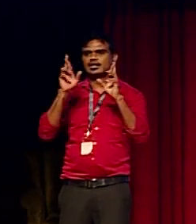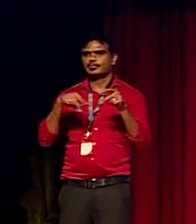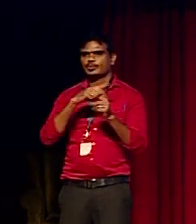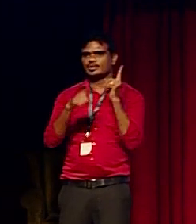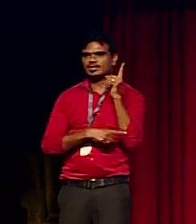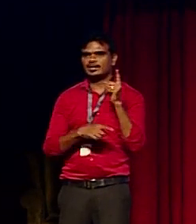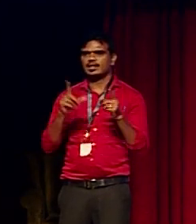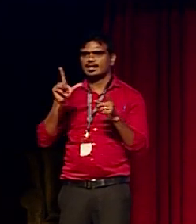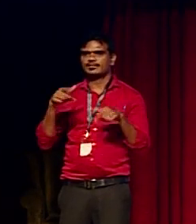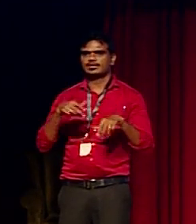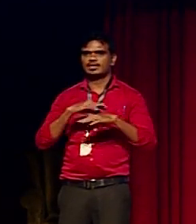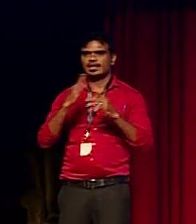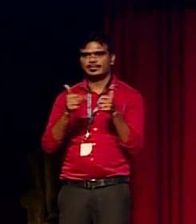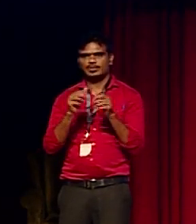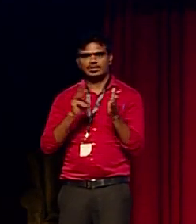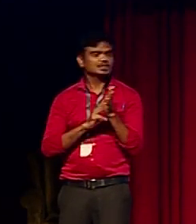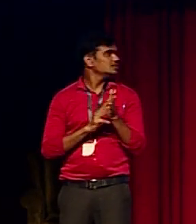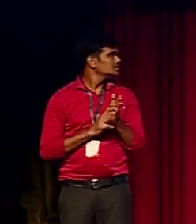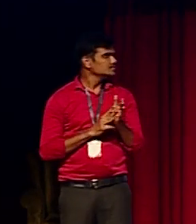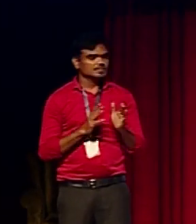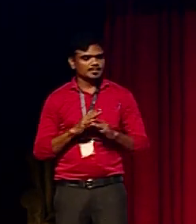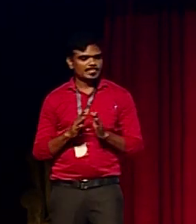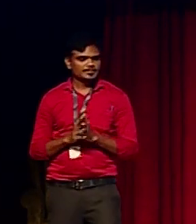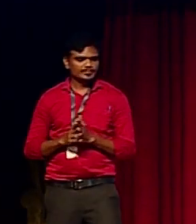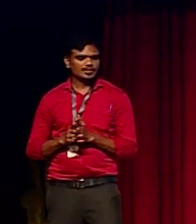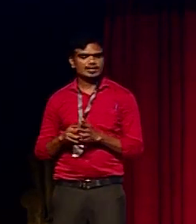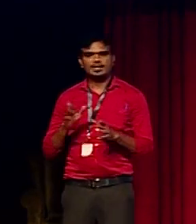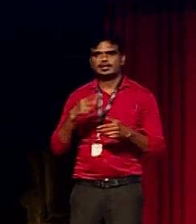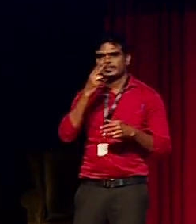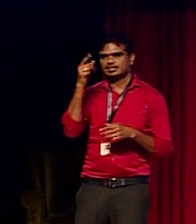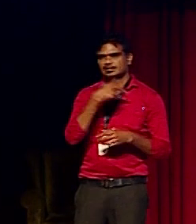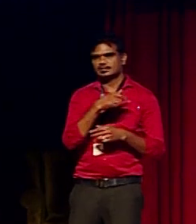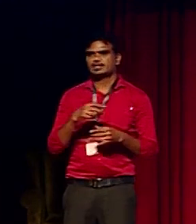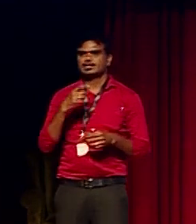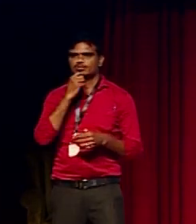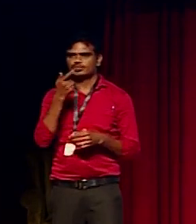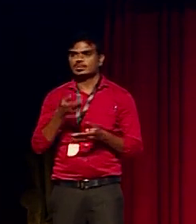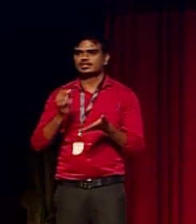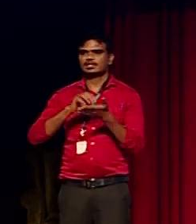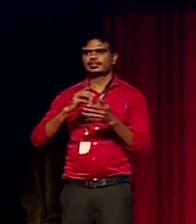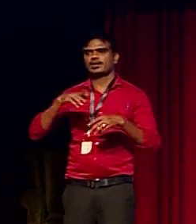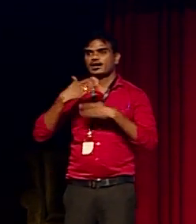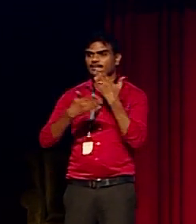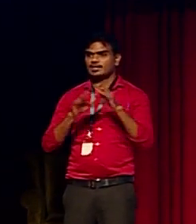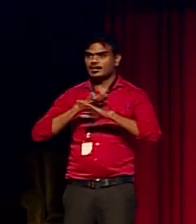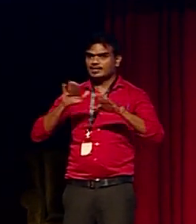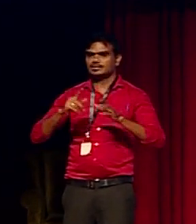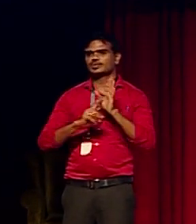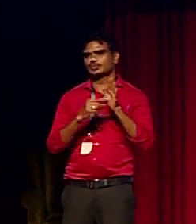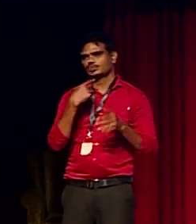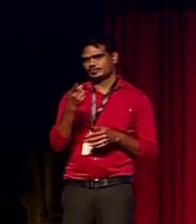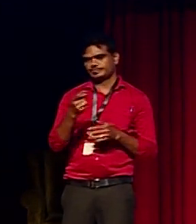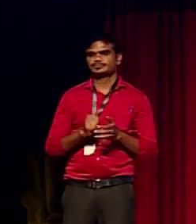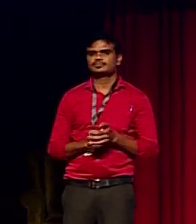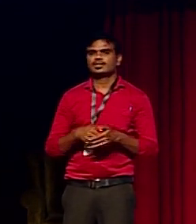of a left transfemoral amputee. And I don't know if you can really see the figures, but if you are interested, I can show you after the presentation.